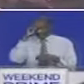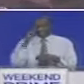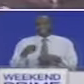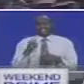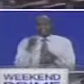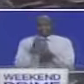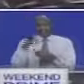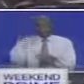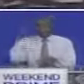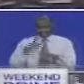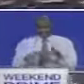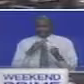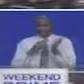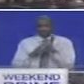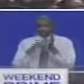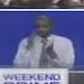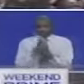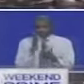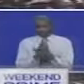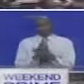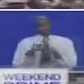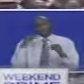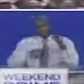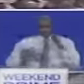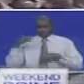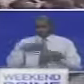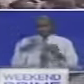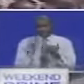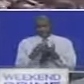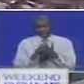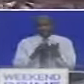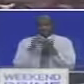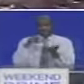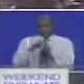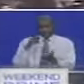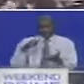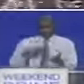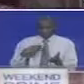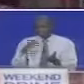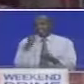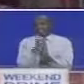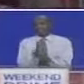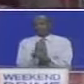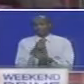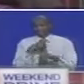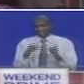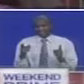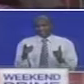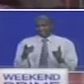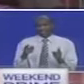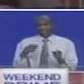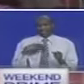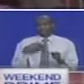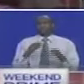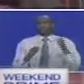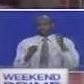year reveals massive misappropriation of funds through payments to ineligible staff that include top